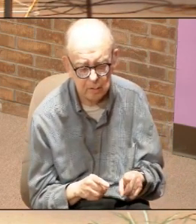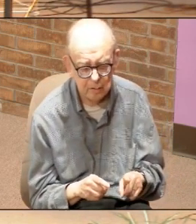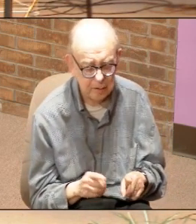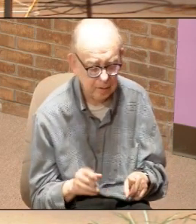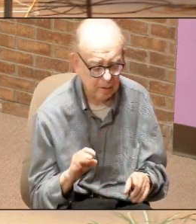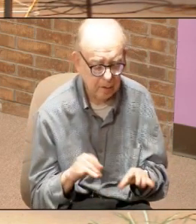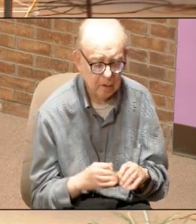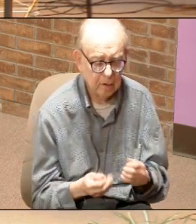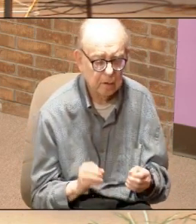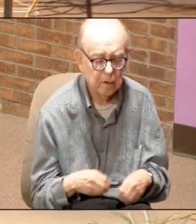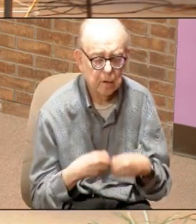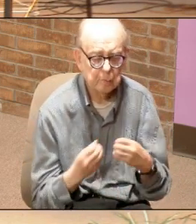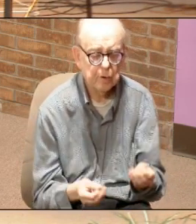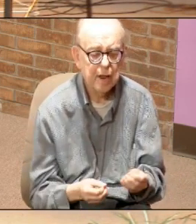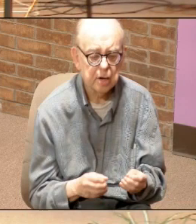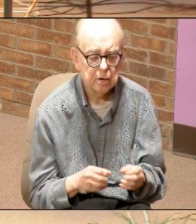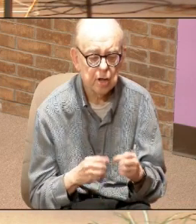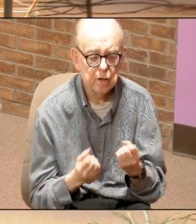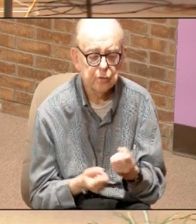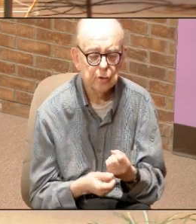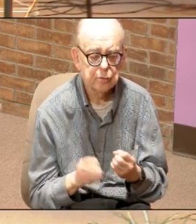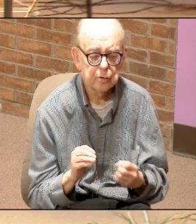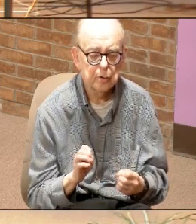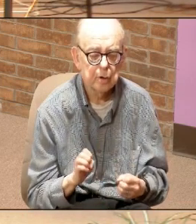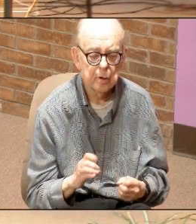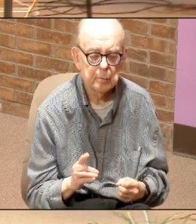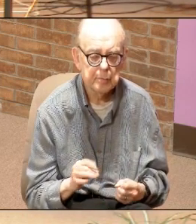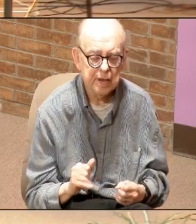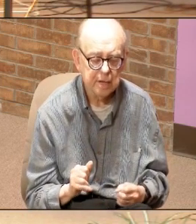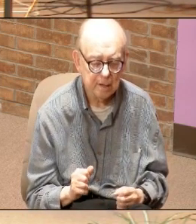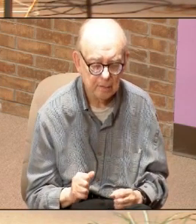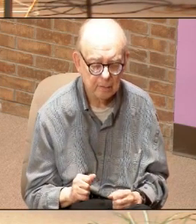And of course, they put it out on social media.